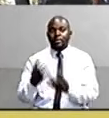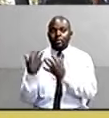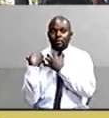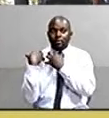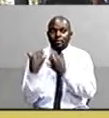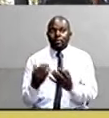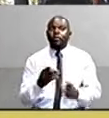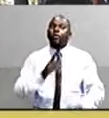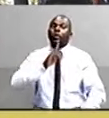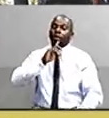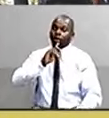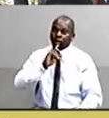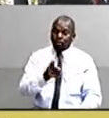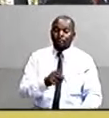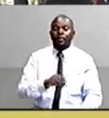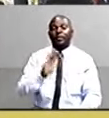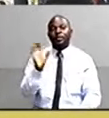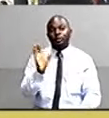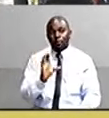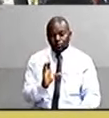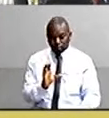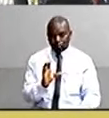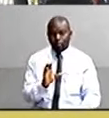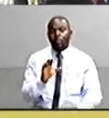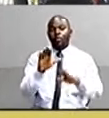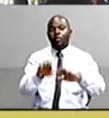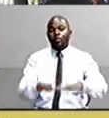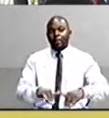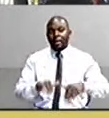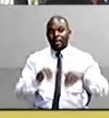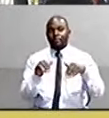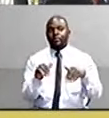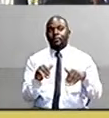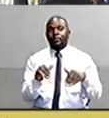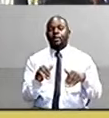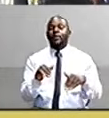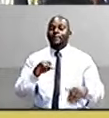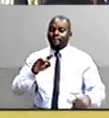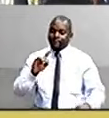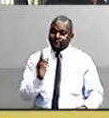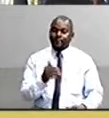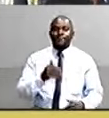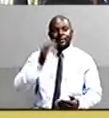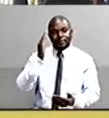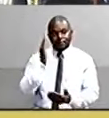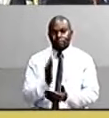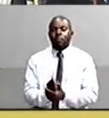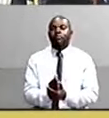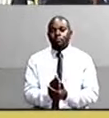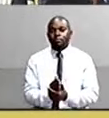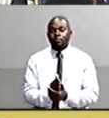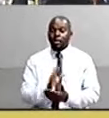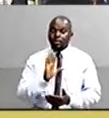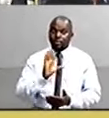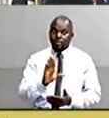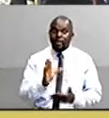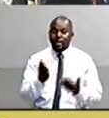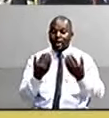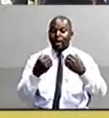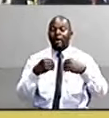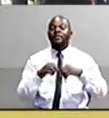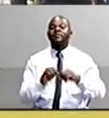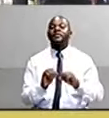Tubalagira ngakakika ka Parliament nti basoke bayimirizeeko bye babadde bakola byonna.